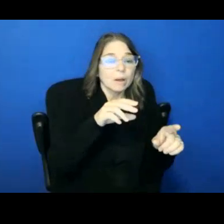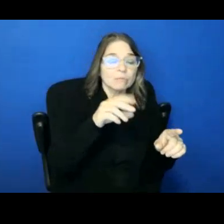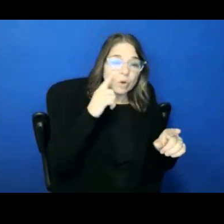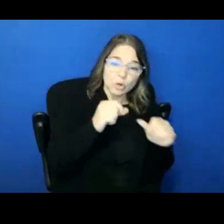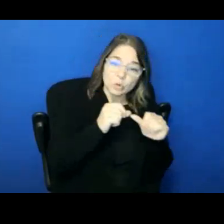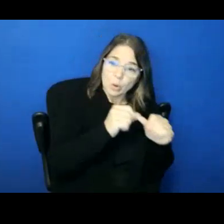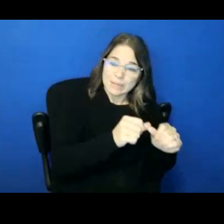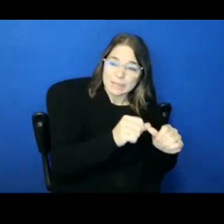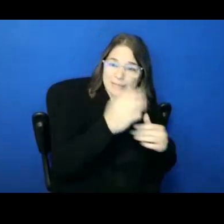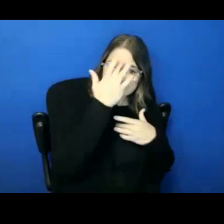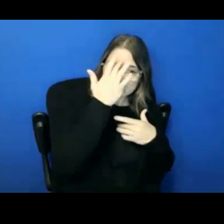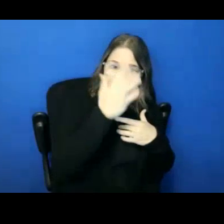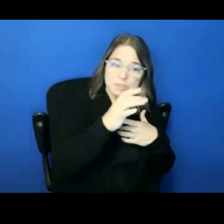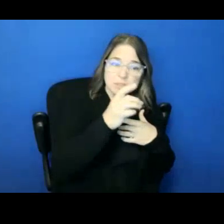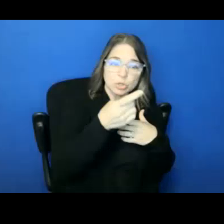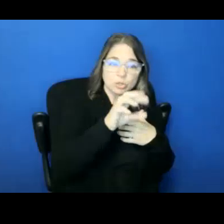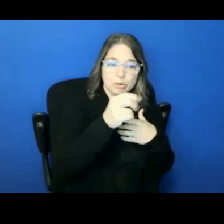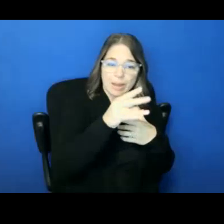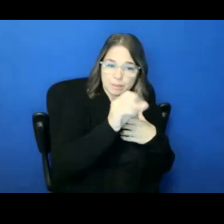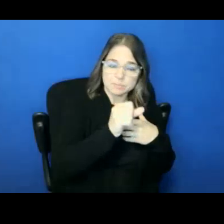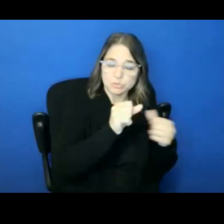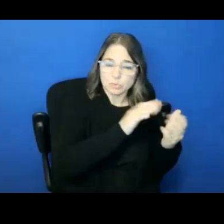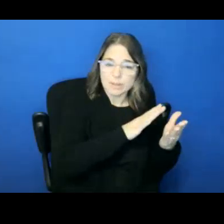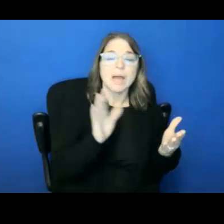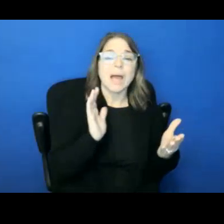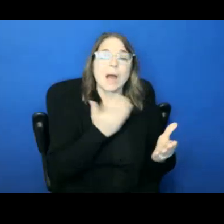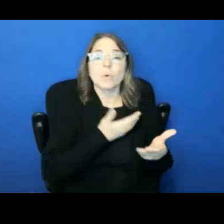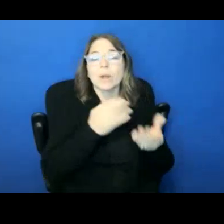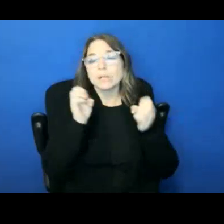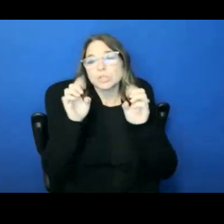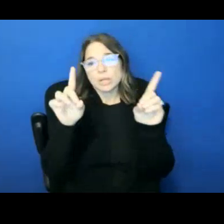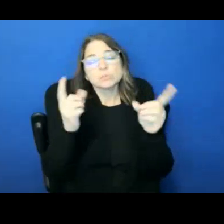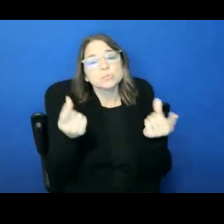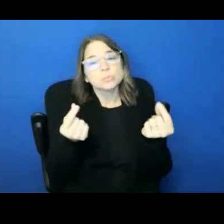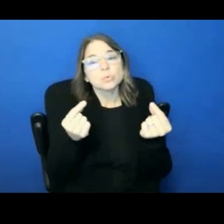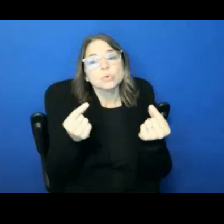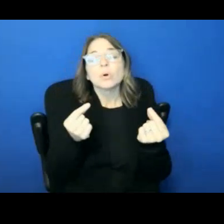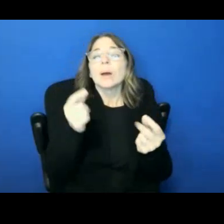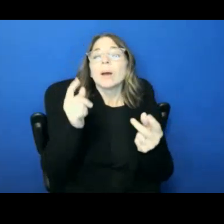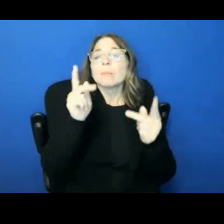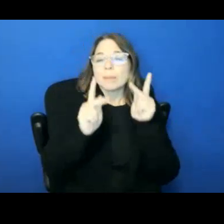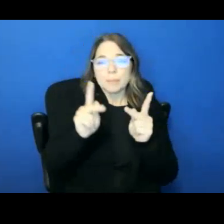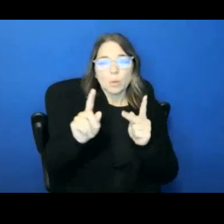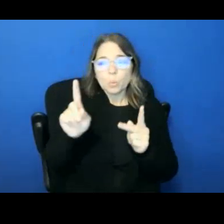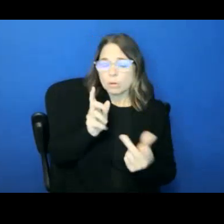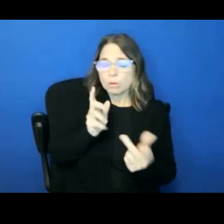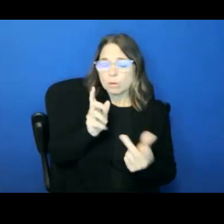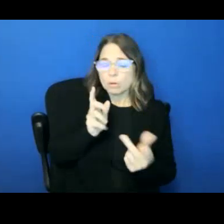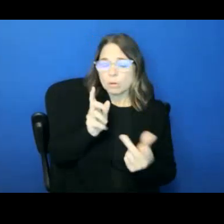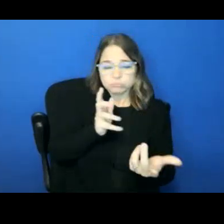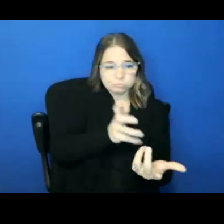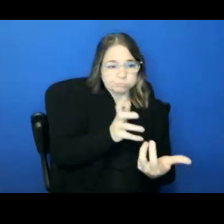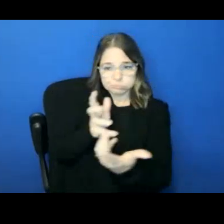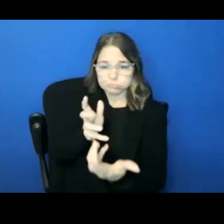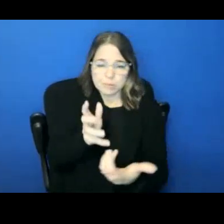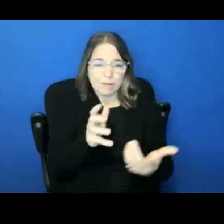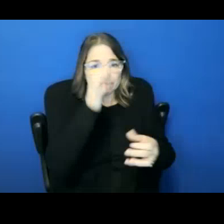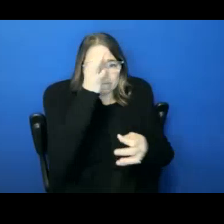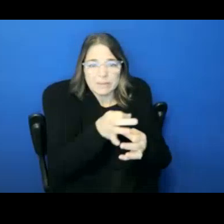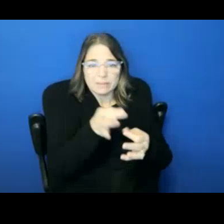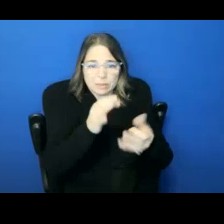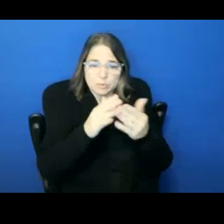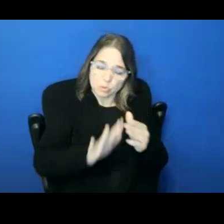of the things in which we do our education is to meet people where they are in faith communities across the state. We